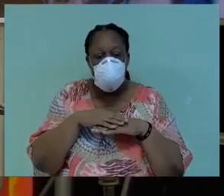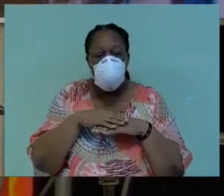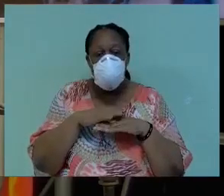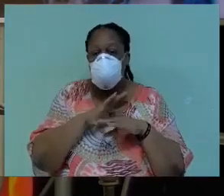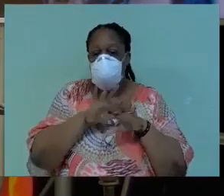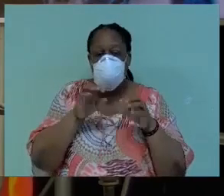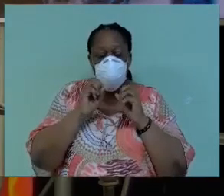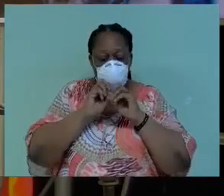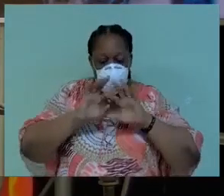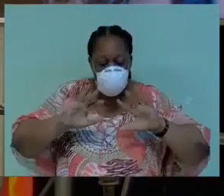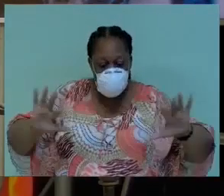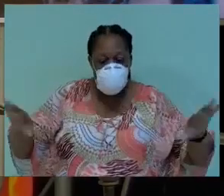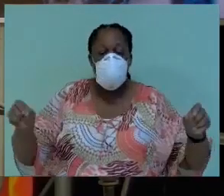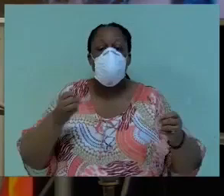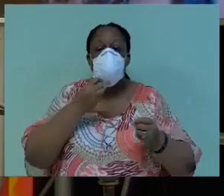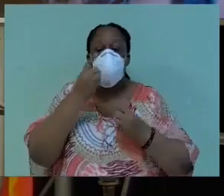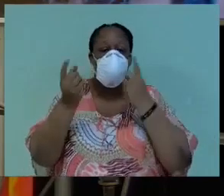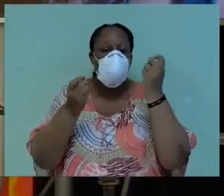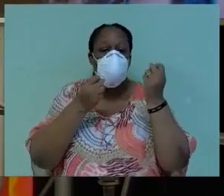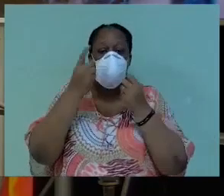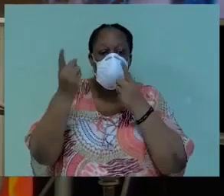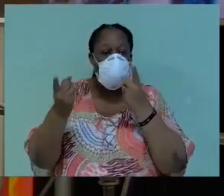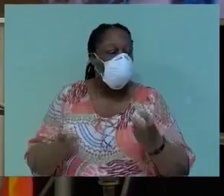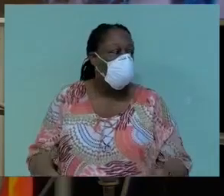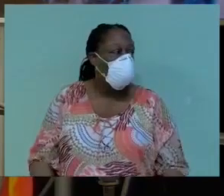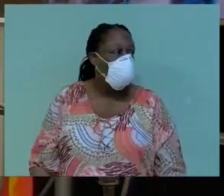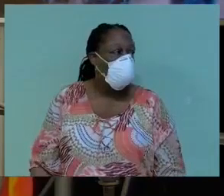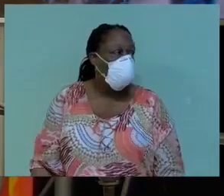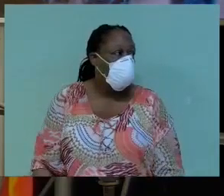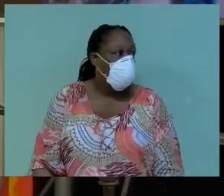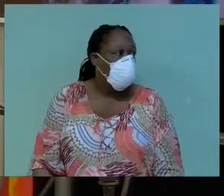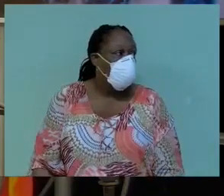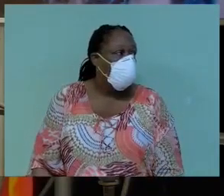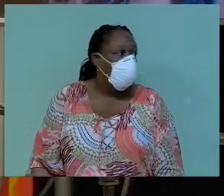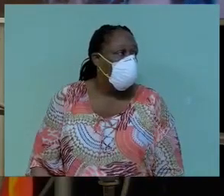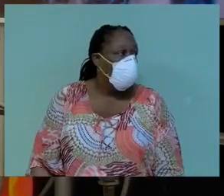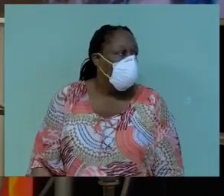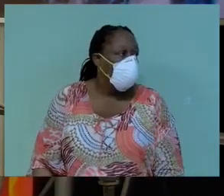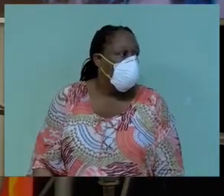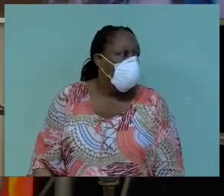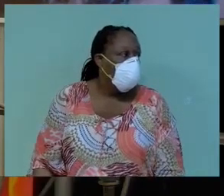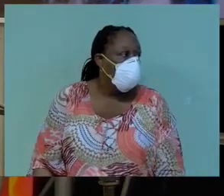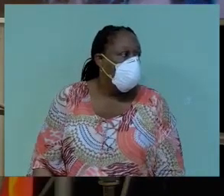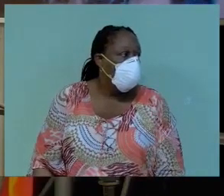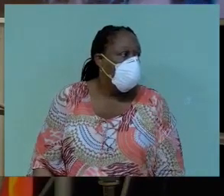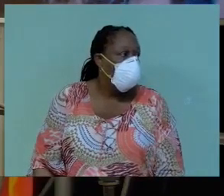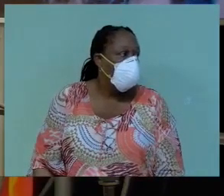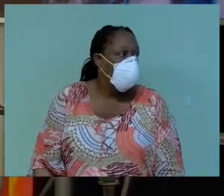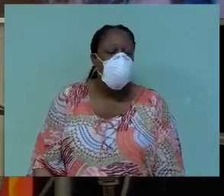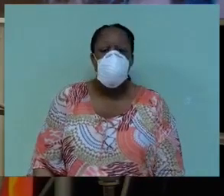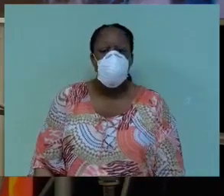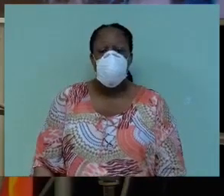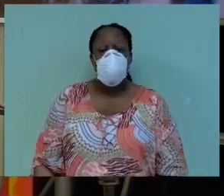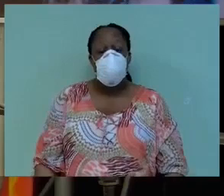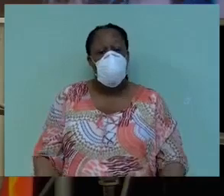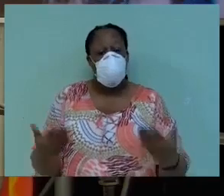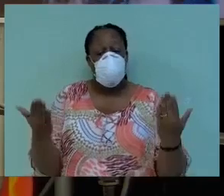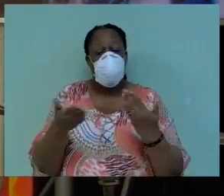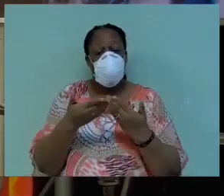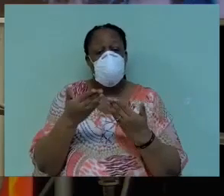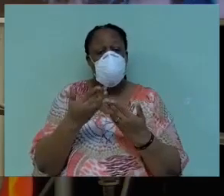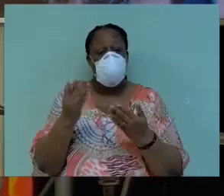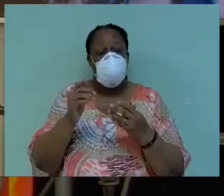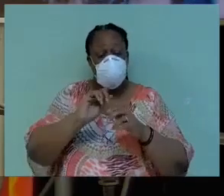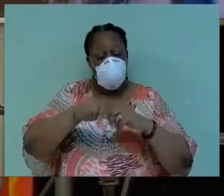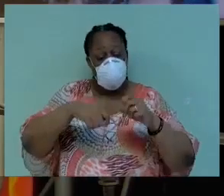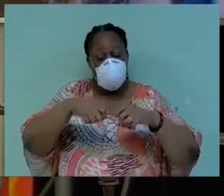droplets. Now, these masks that we recommend that the general public use, it can be just a simple cloth face mask, as we said